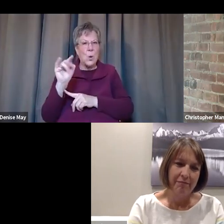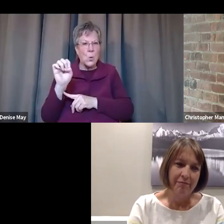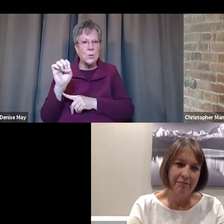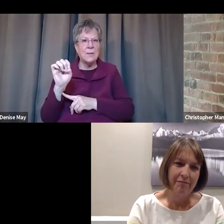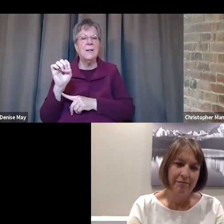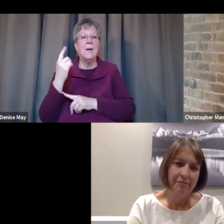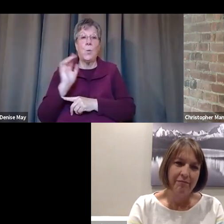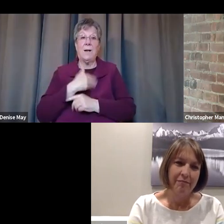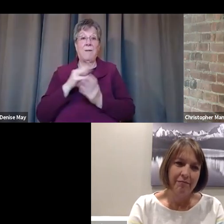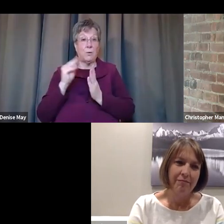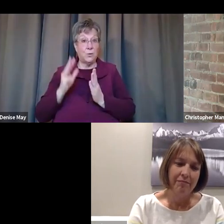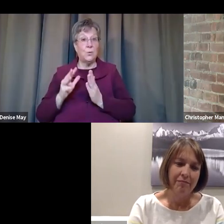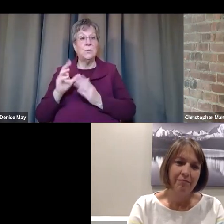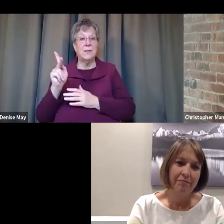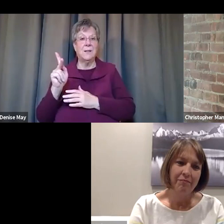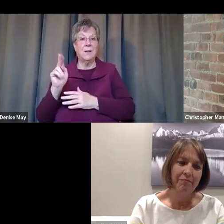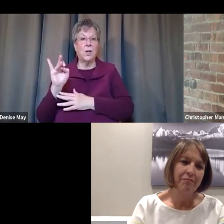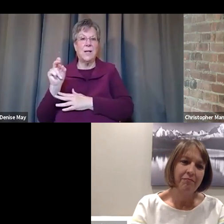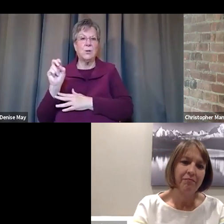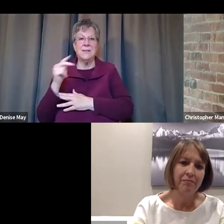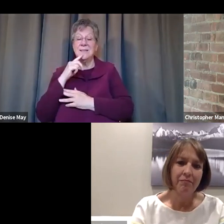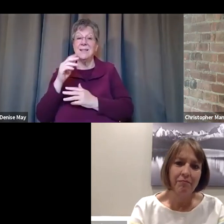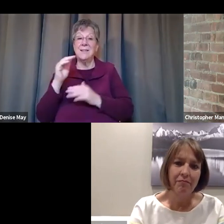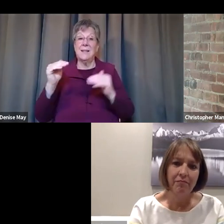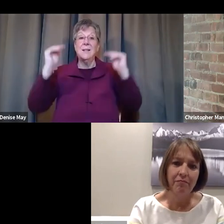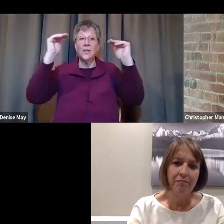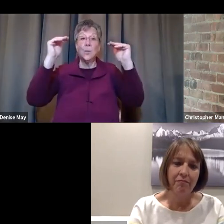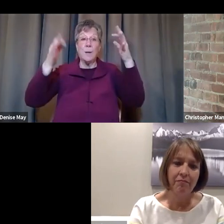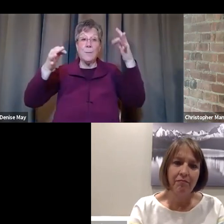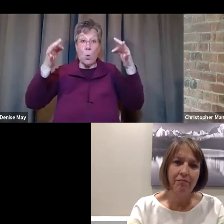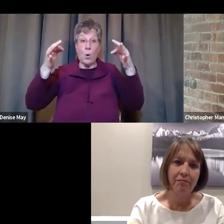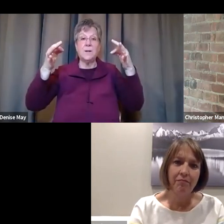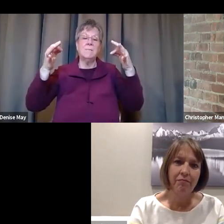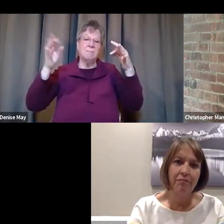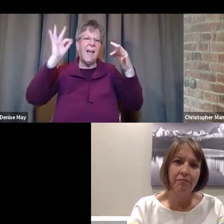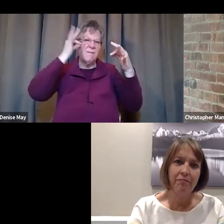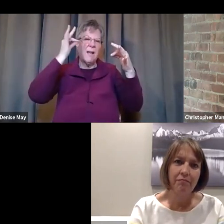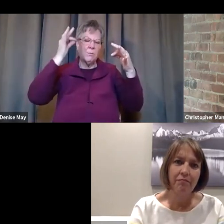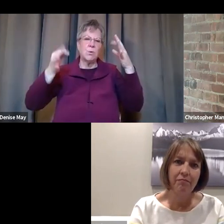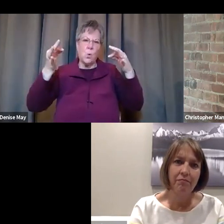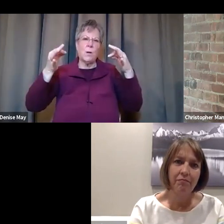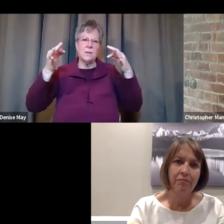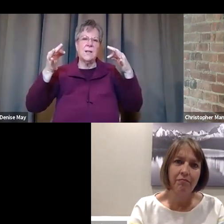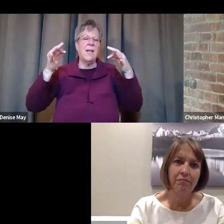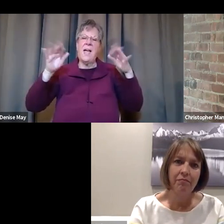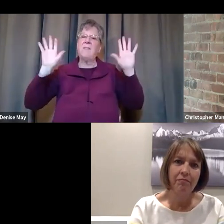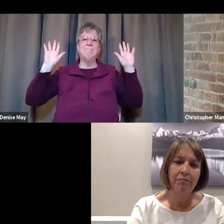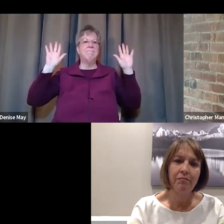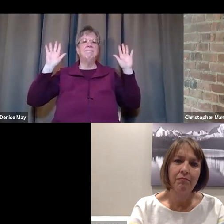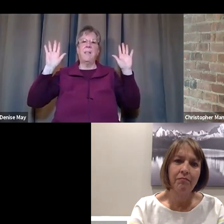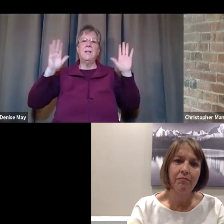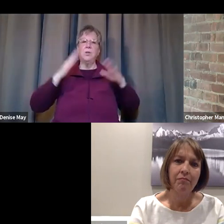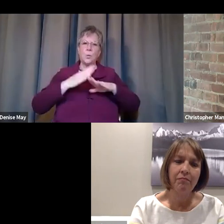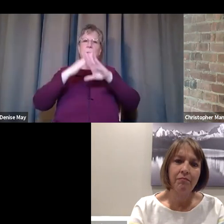One of our students, Kirsten, notes that the Supreme Court and therefore really federal courts generally have stepped back from protecting or